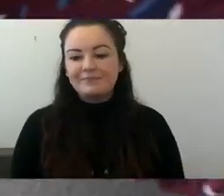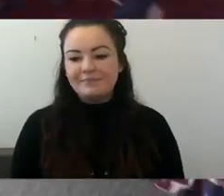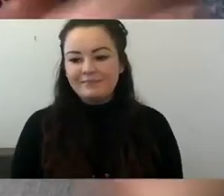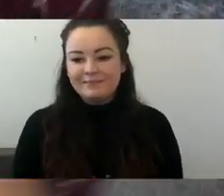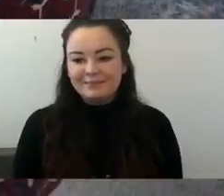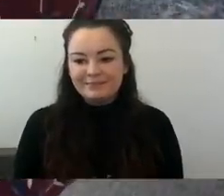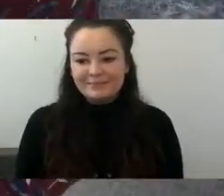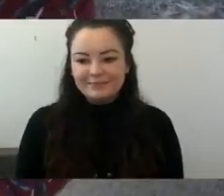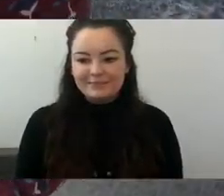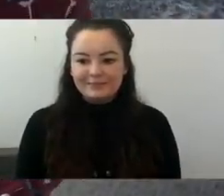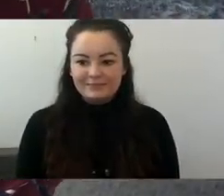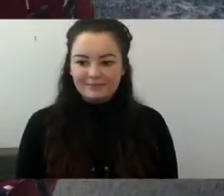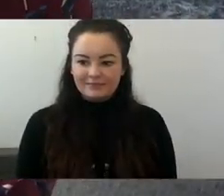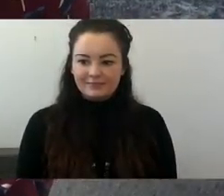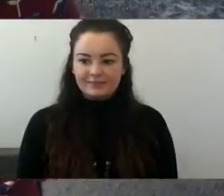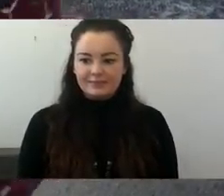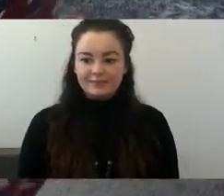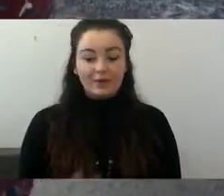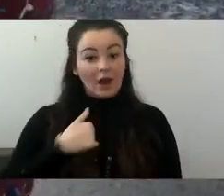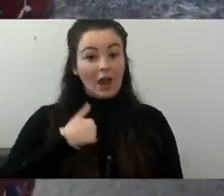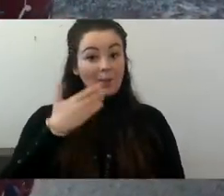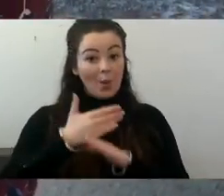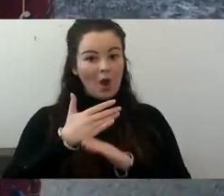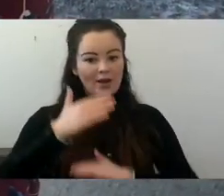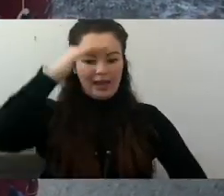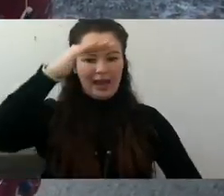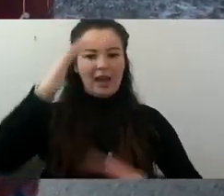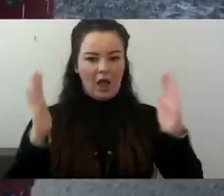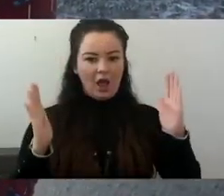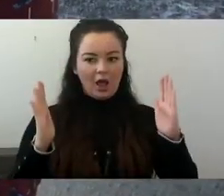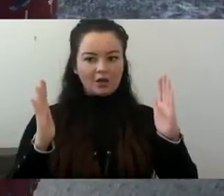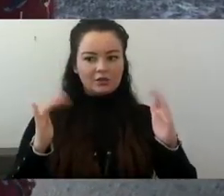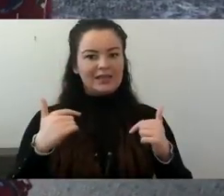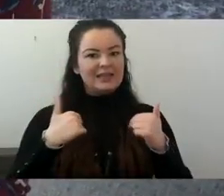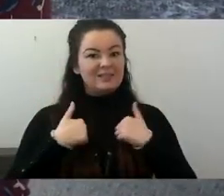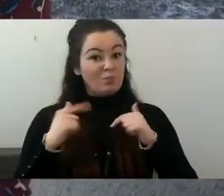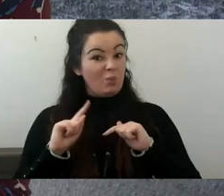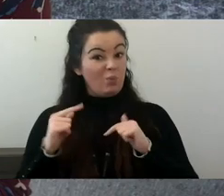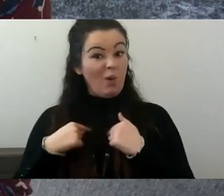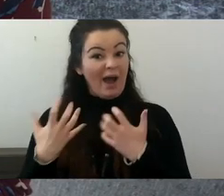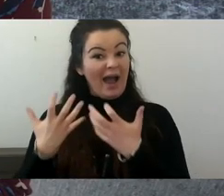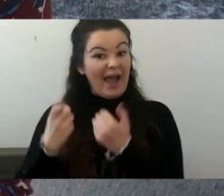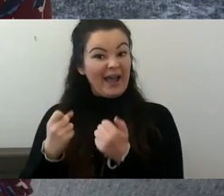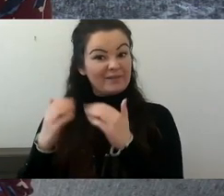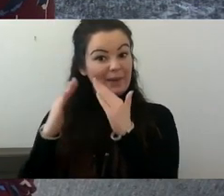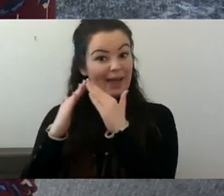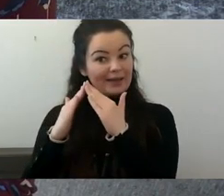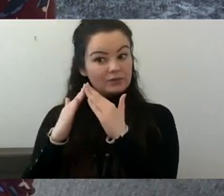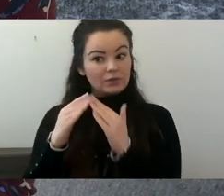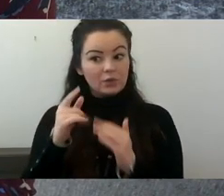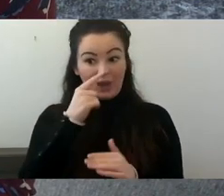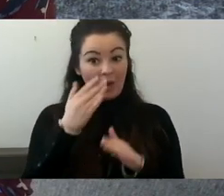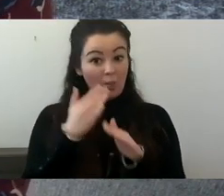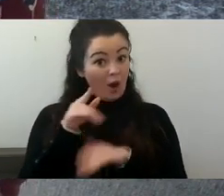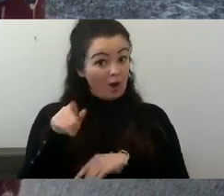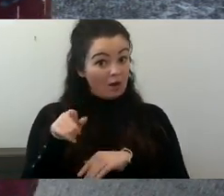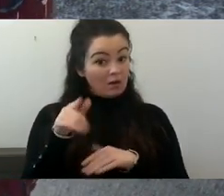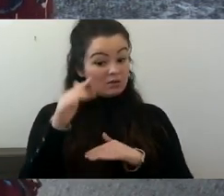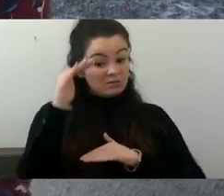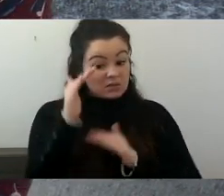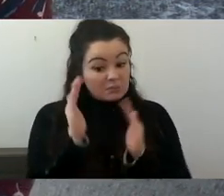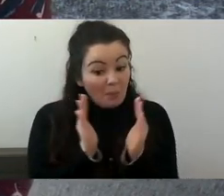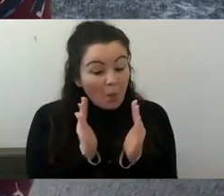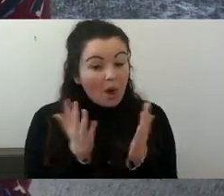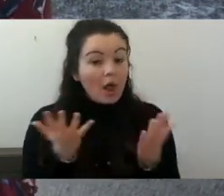see what I'm doing. Here we go. And like I say, I'm working on a large sheet of card, because this is what I have in the house. It's up to you, you can